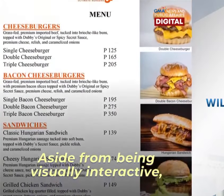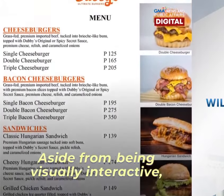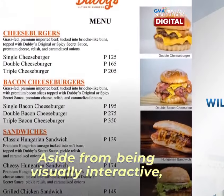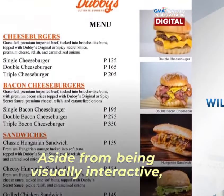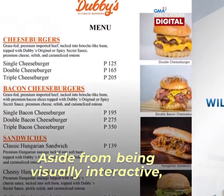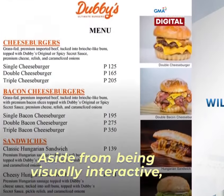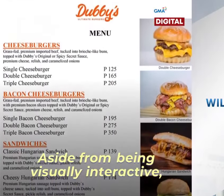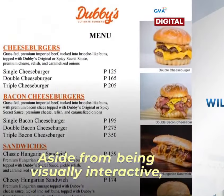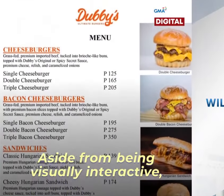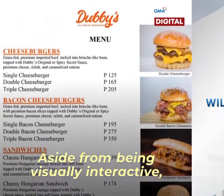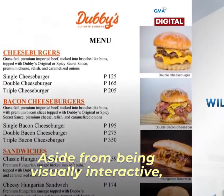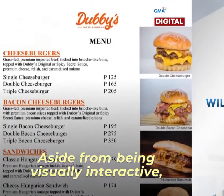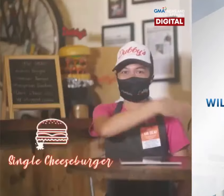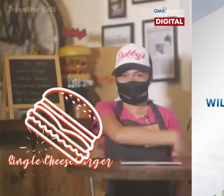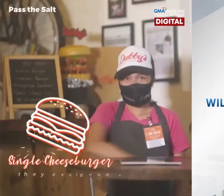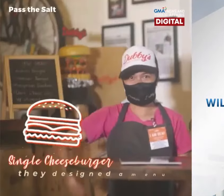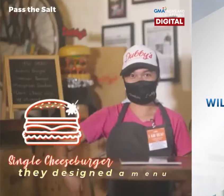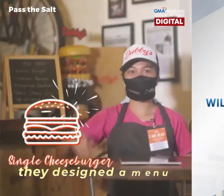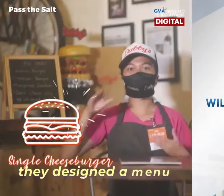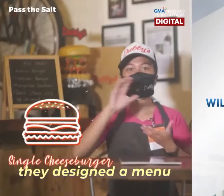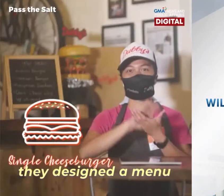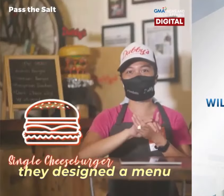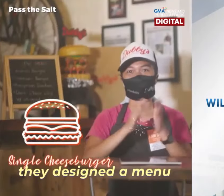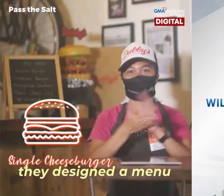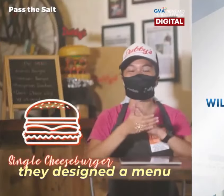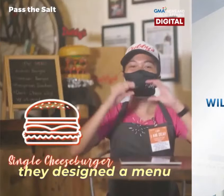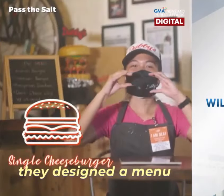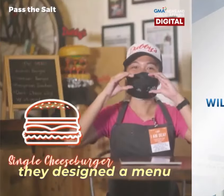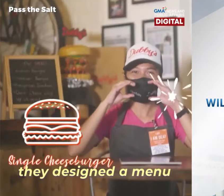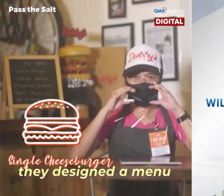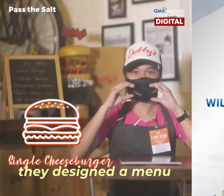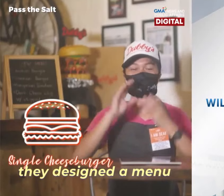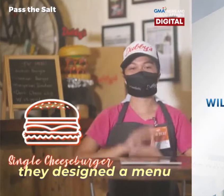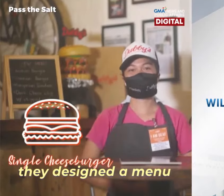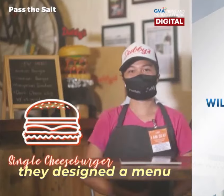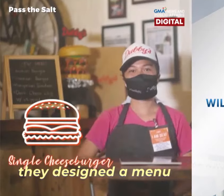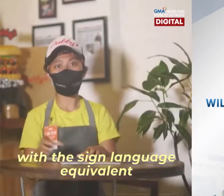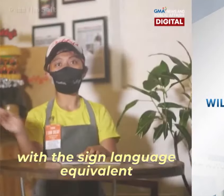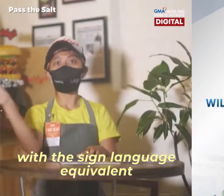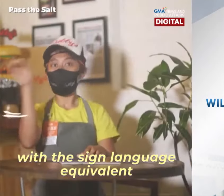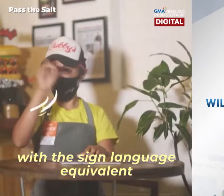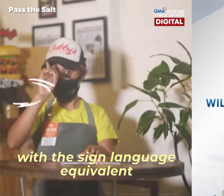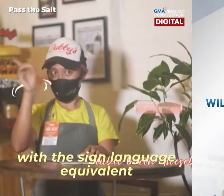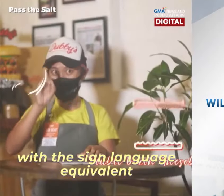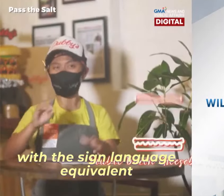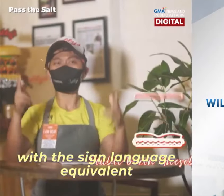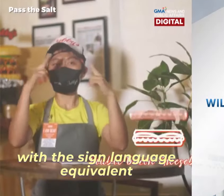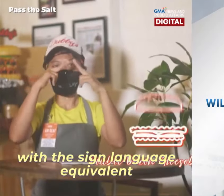We'll be right back.